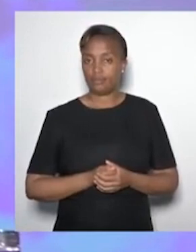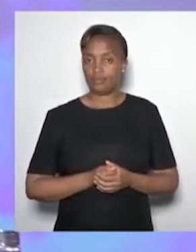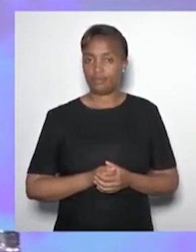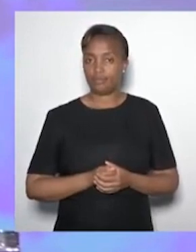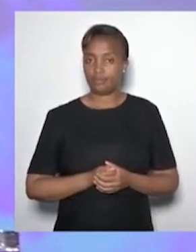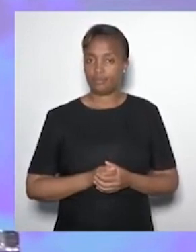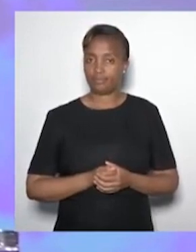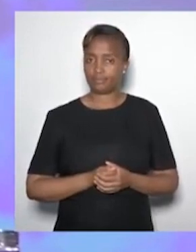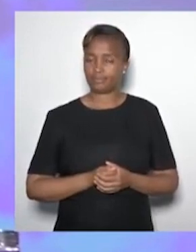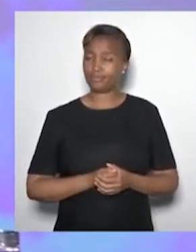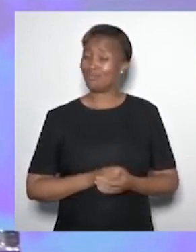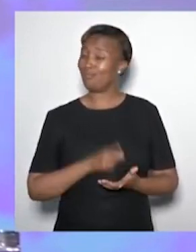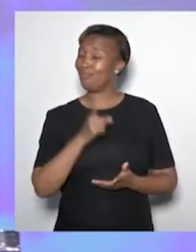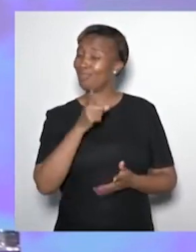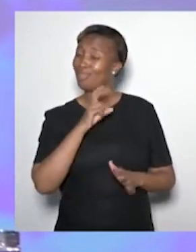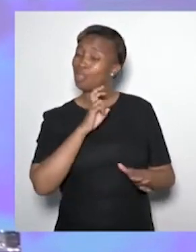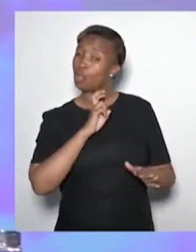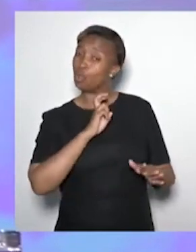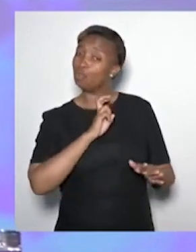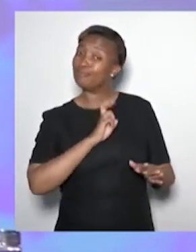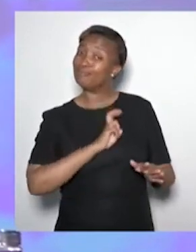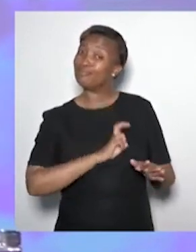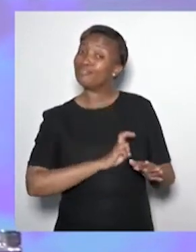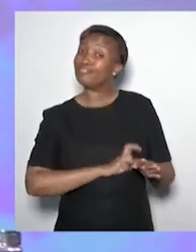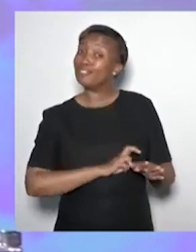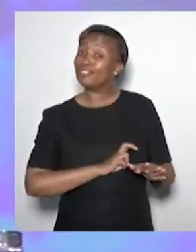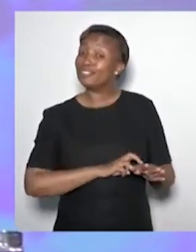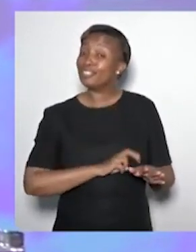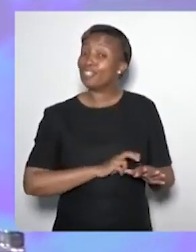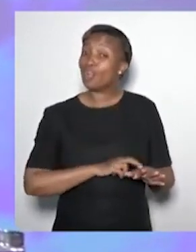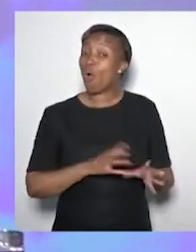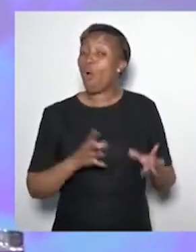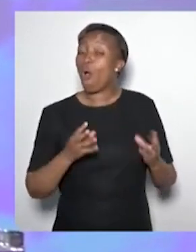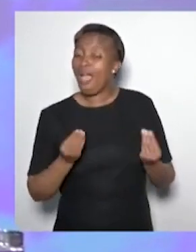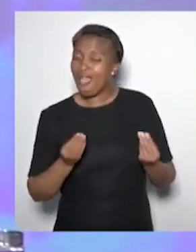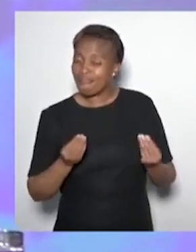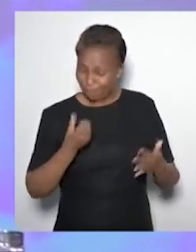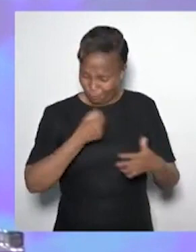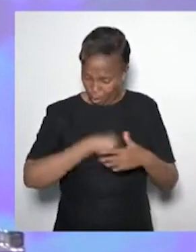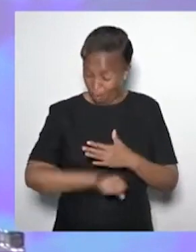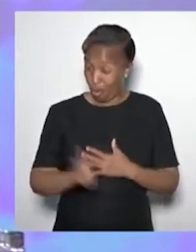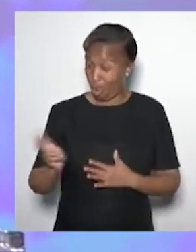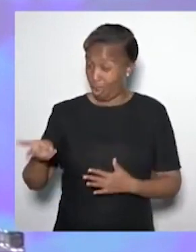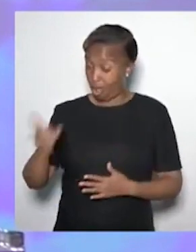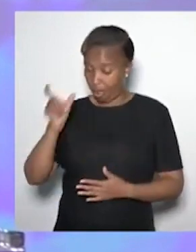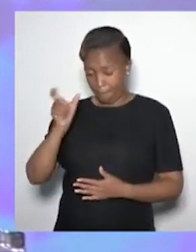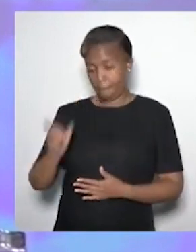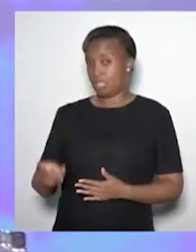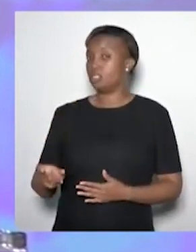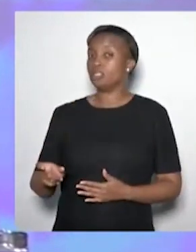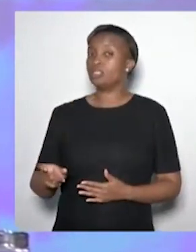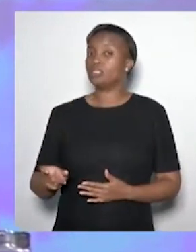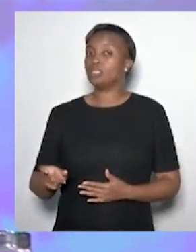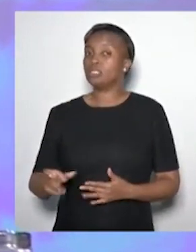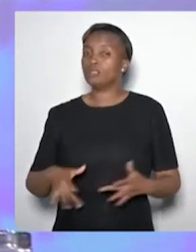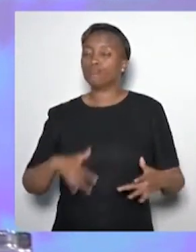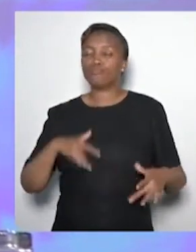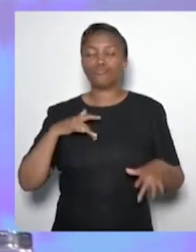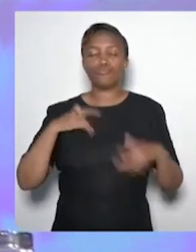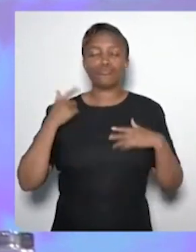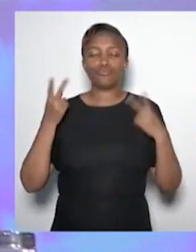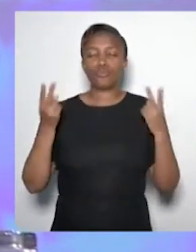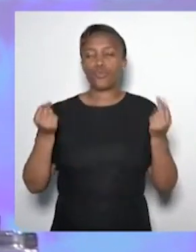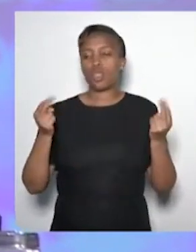It will take a saved person, a born-again person, a regenerated